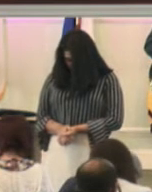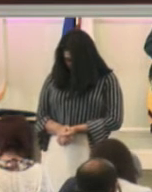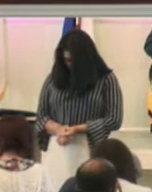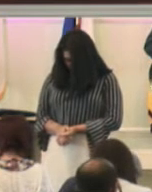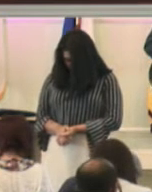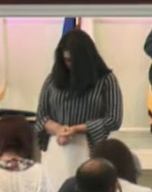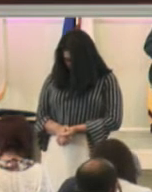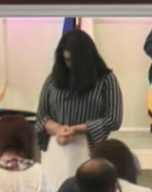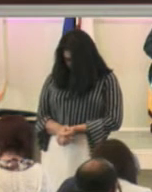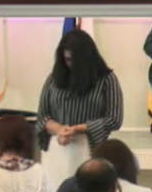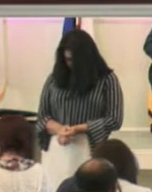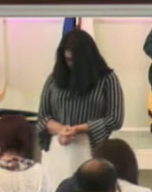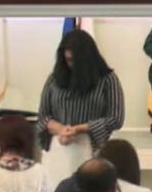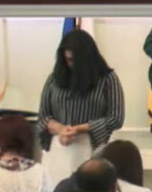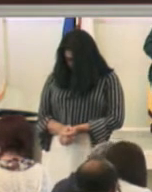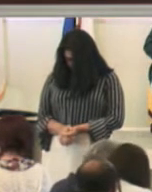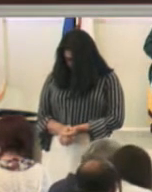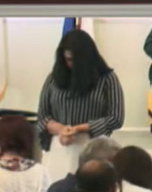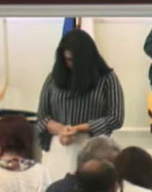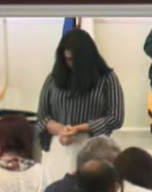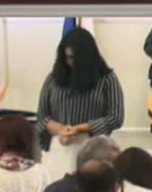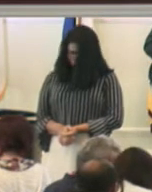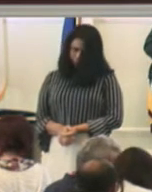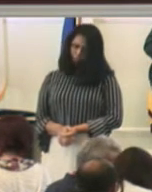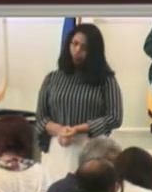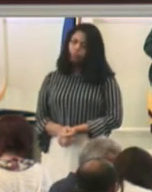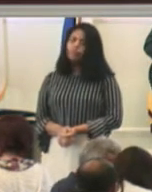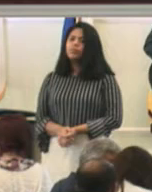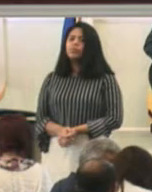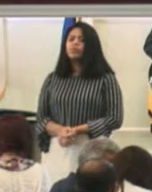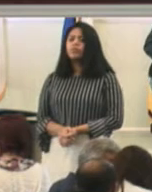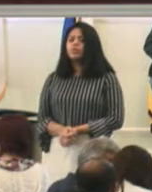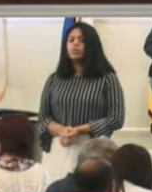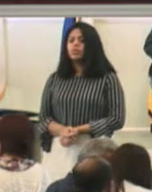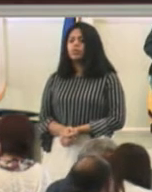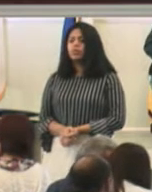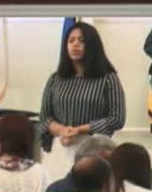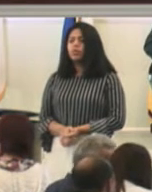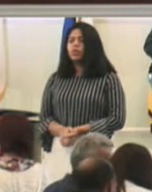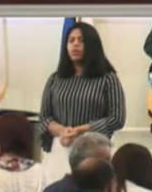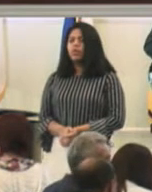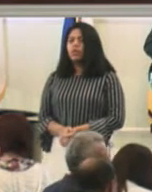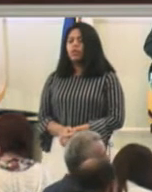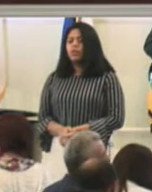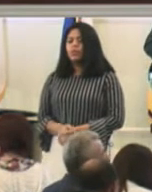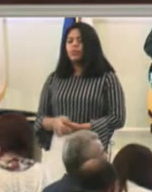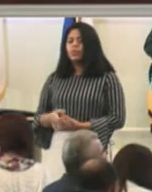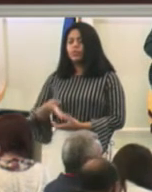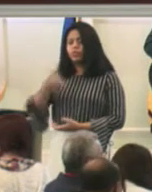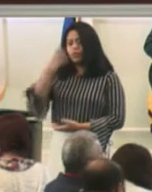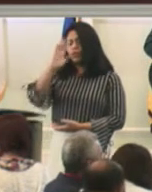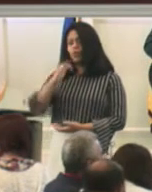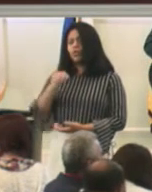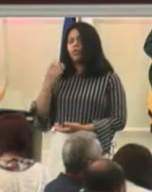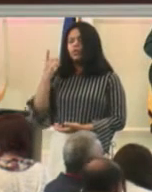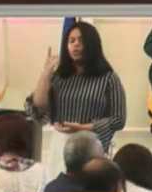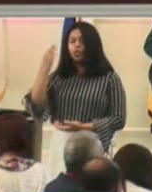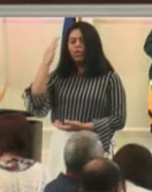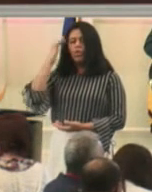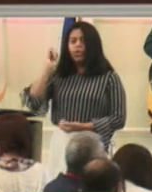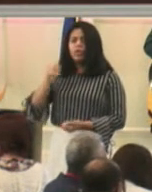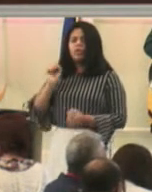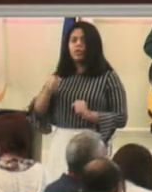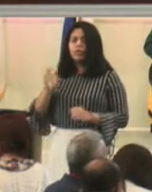Merciful God, we know you've heard us, And we just pray that you answer